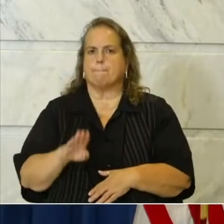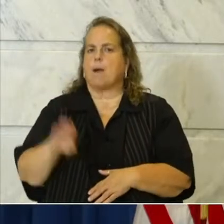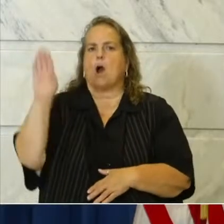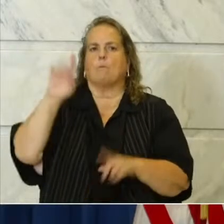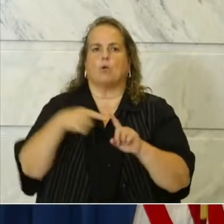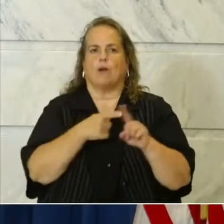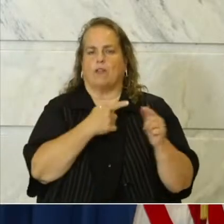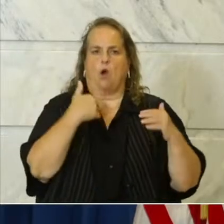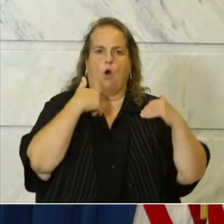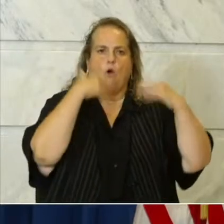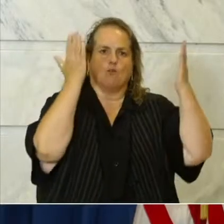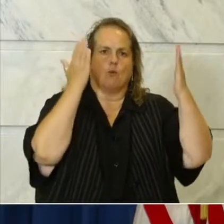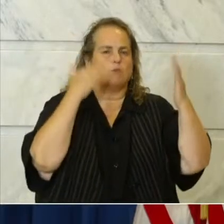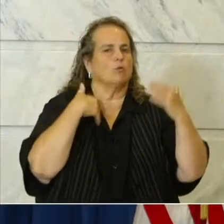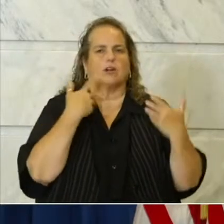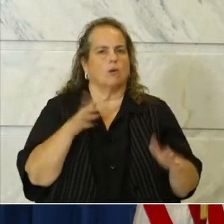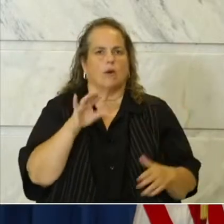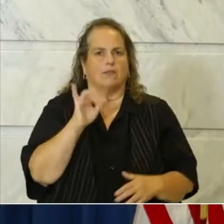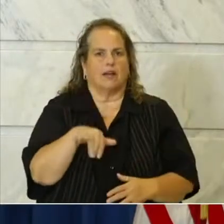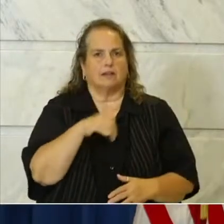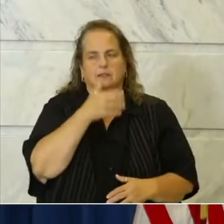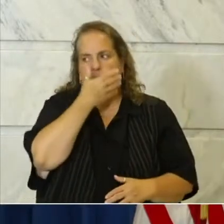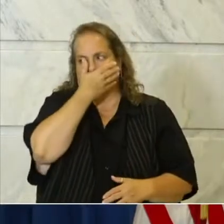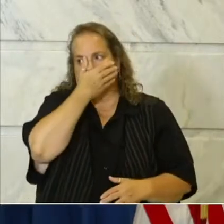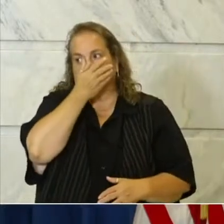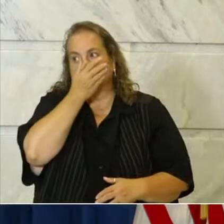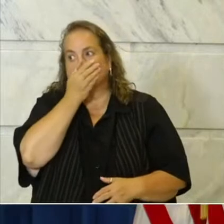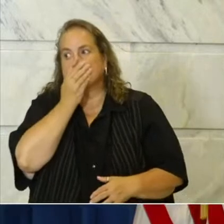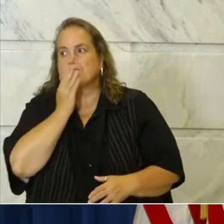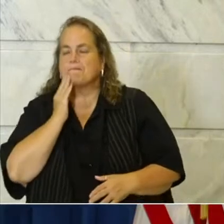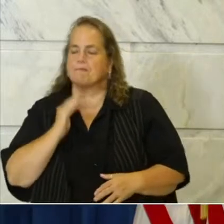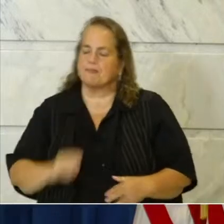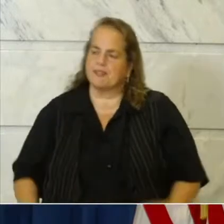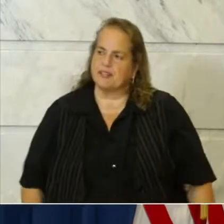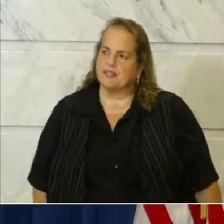overwhelmed, and we don't ever want to be there. Mike?